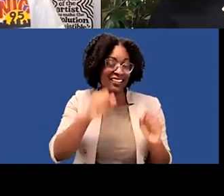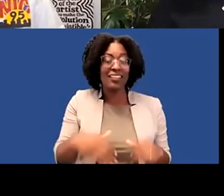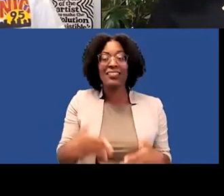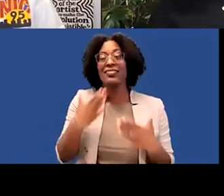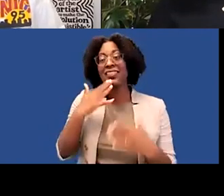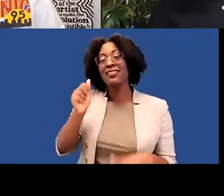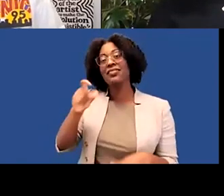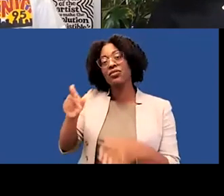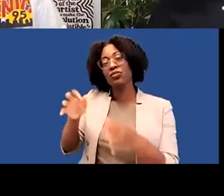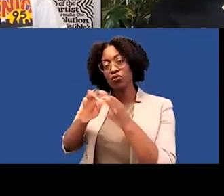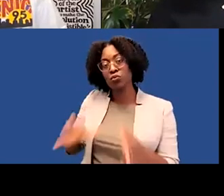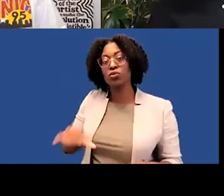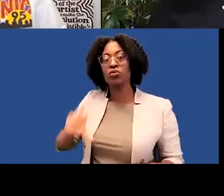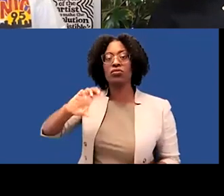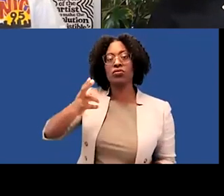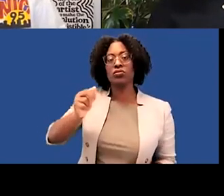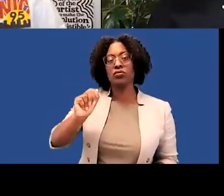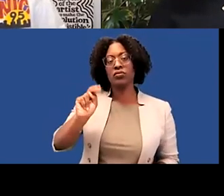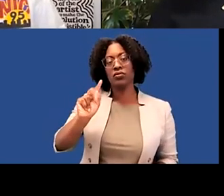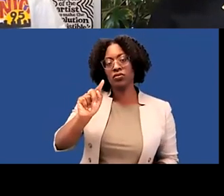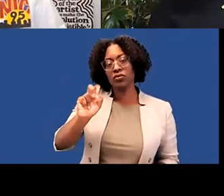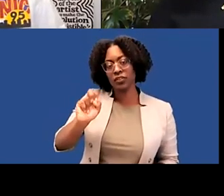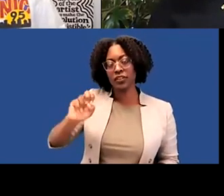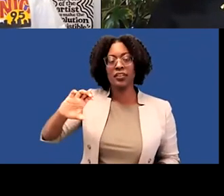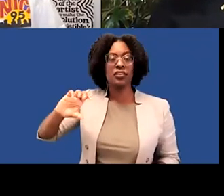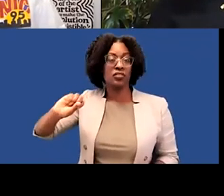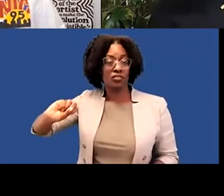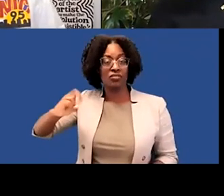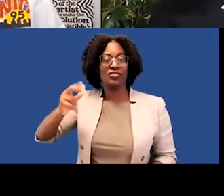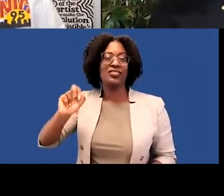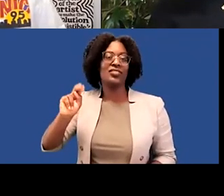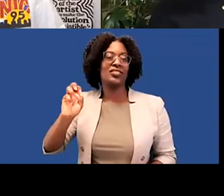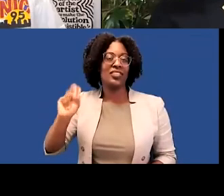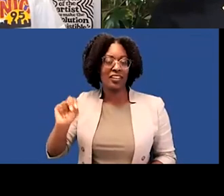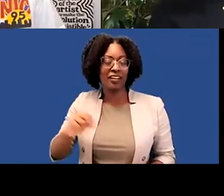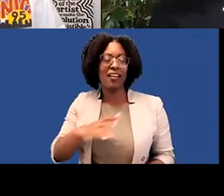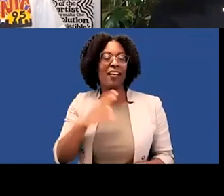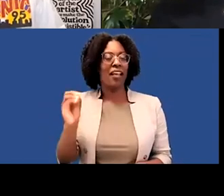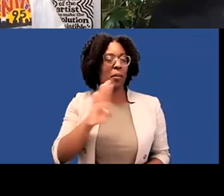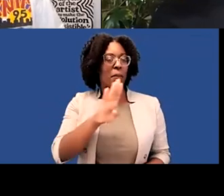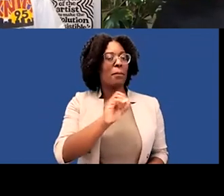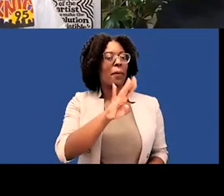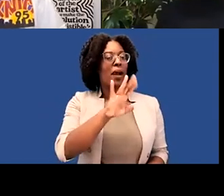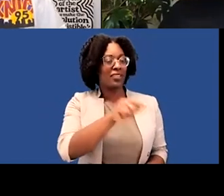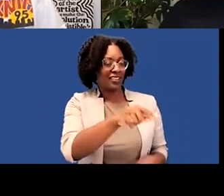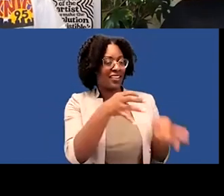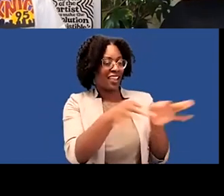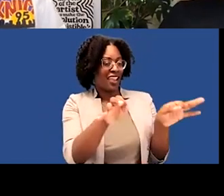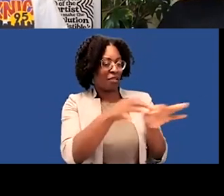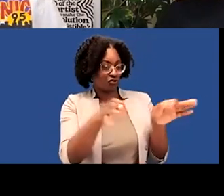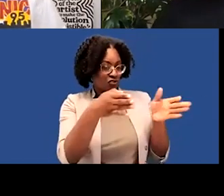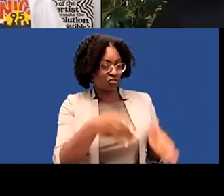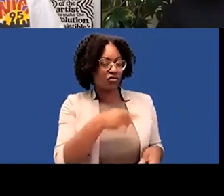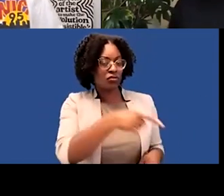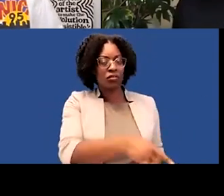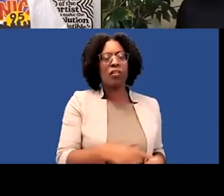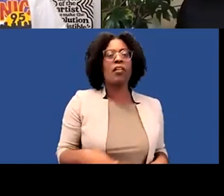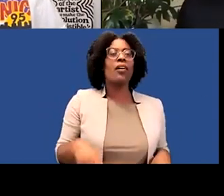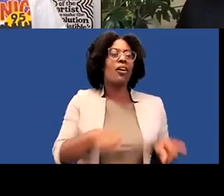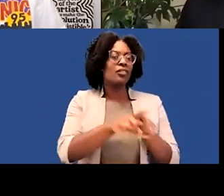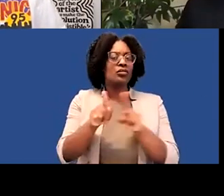on captioning, the entire team at BAM, volunteers included. So many organizations have been so hit